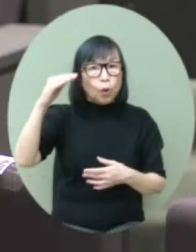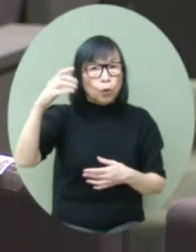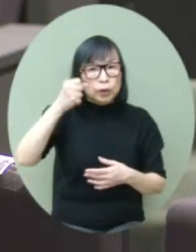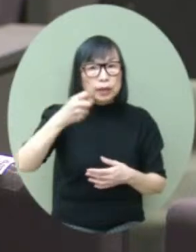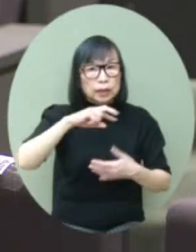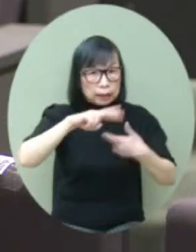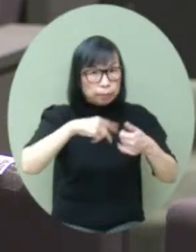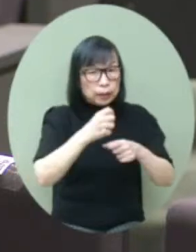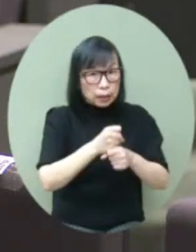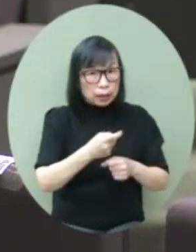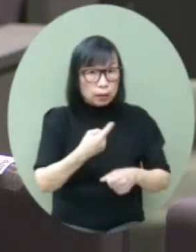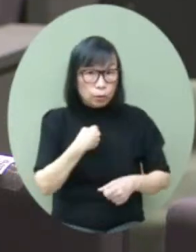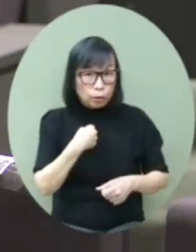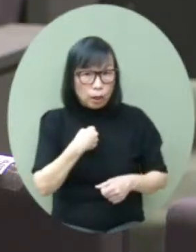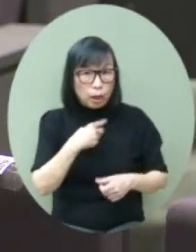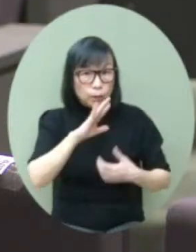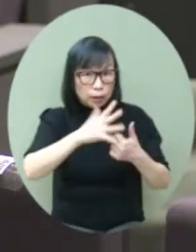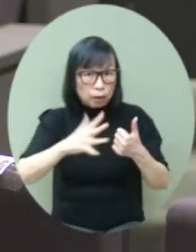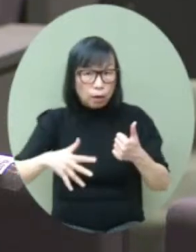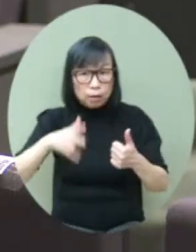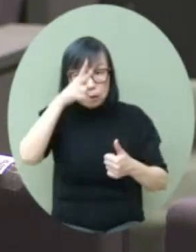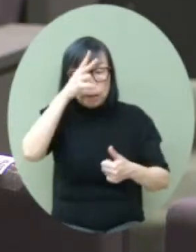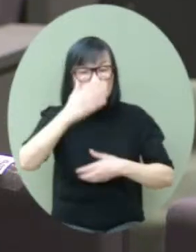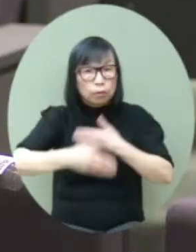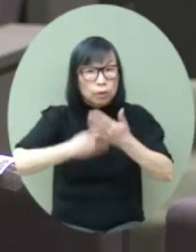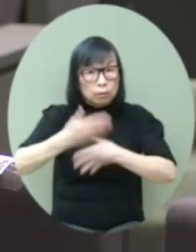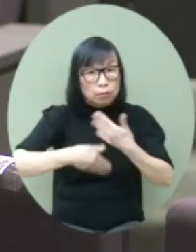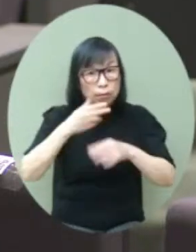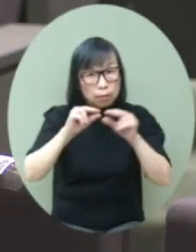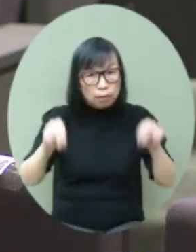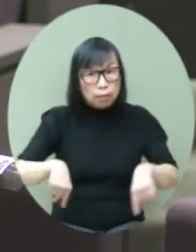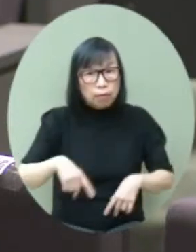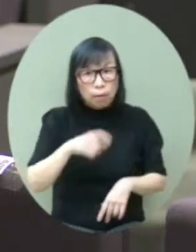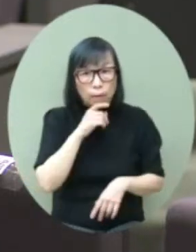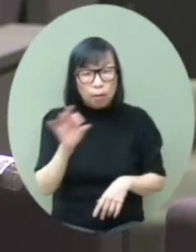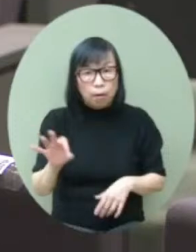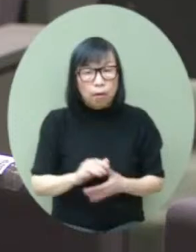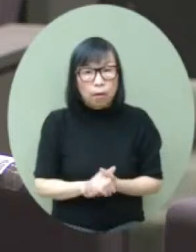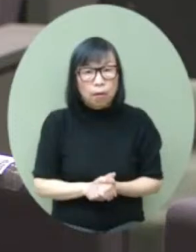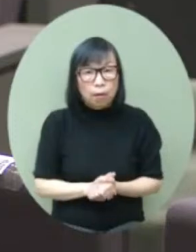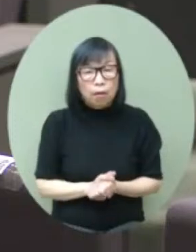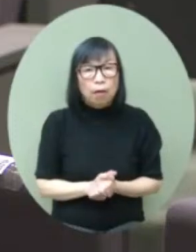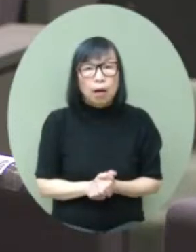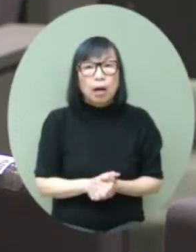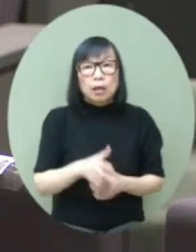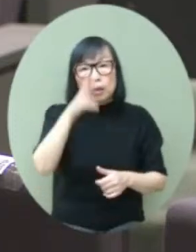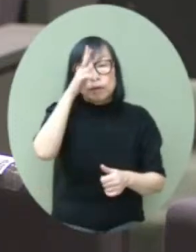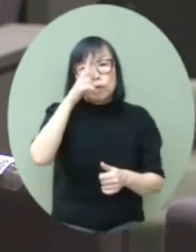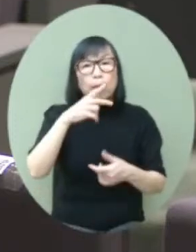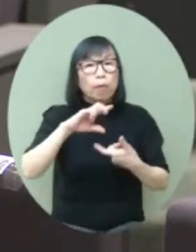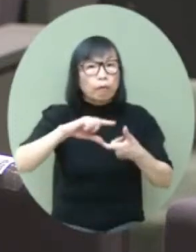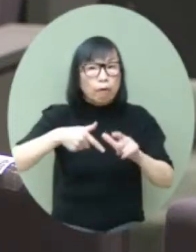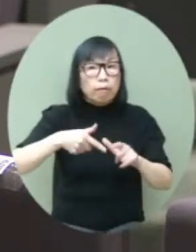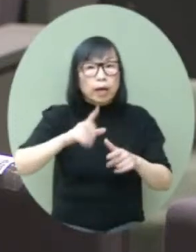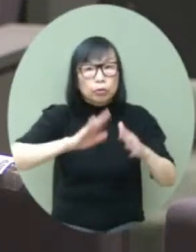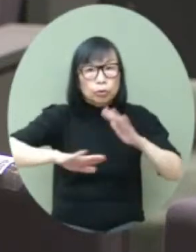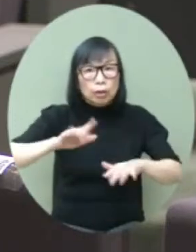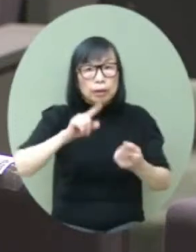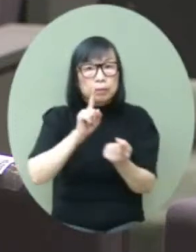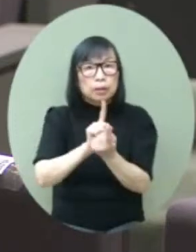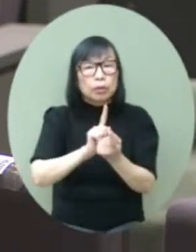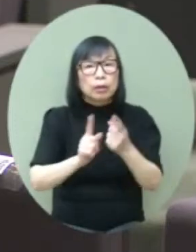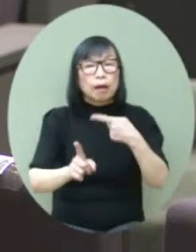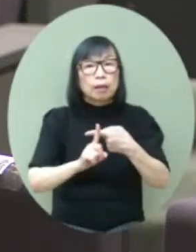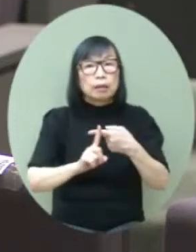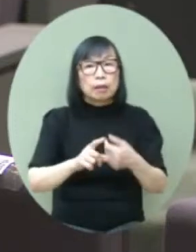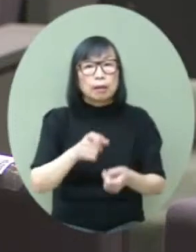principal officials will need to be quarantined. Would that affect the operations of the government? Does the government have any way